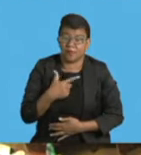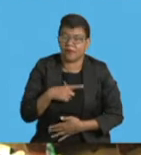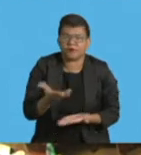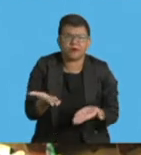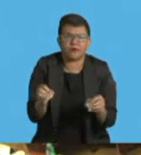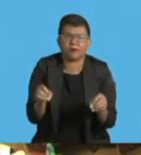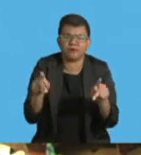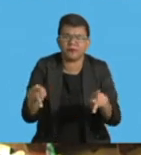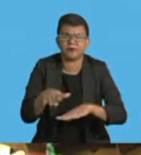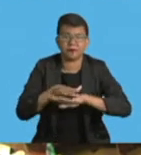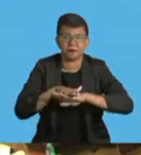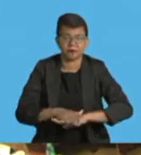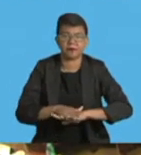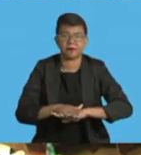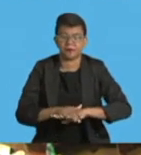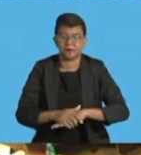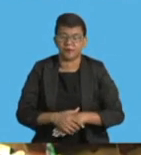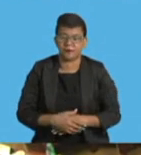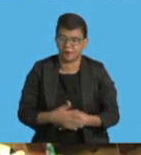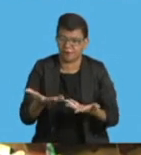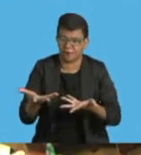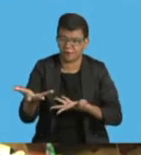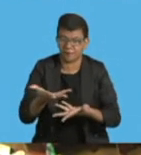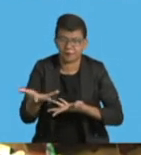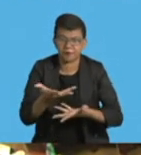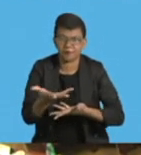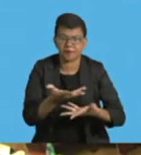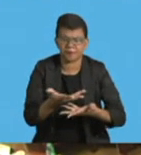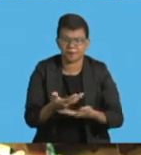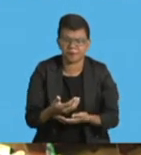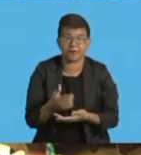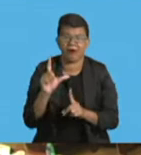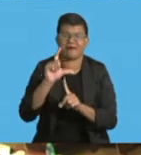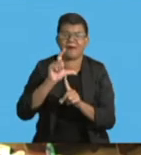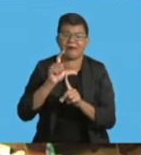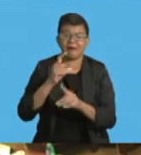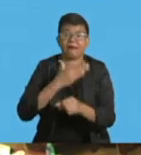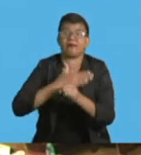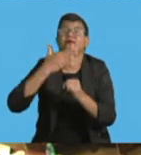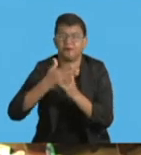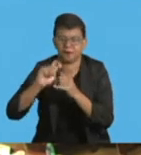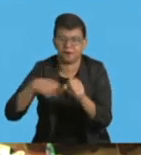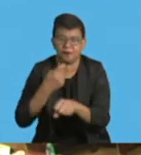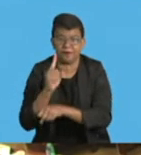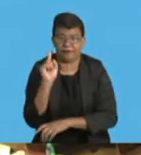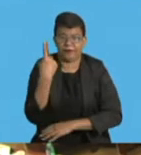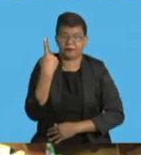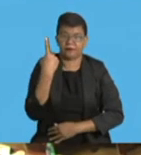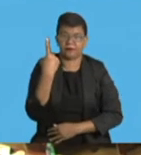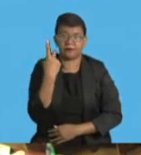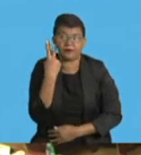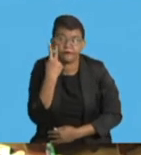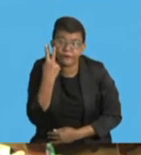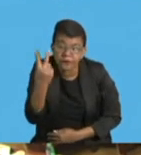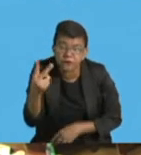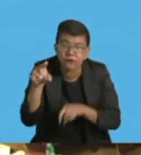when I visit Canberra at the end of next week. It will be my first official visit to Australia, and I